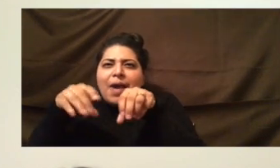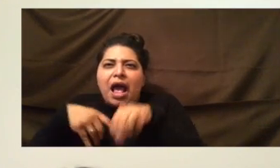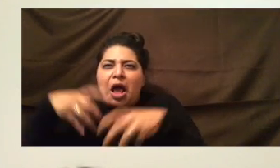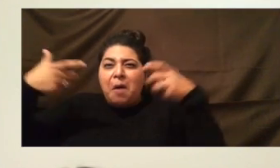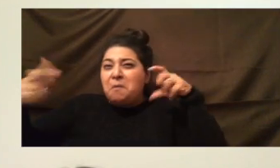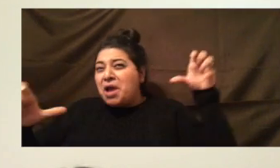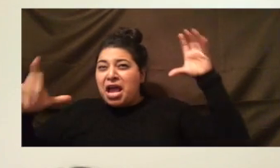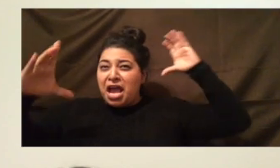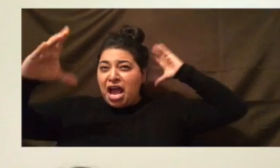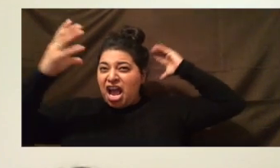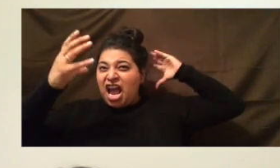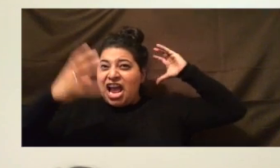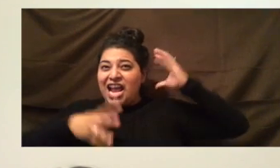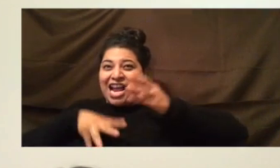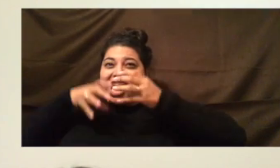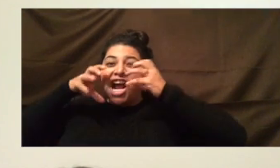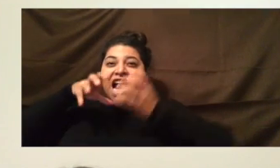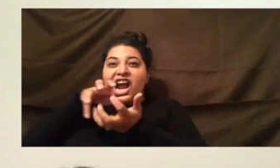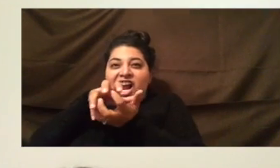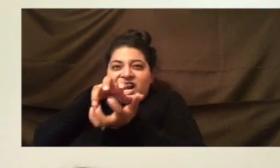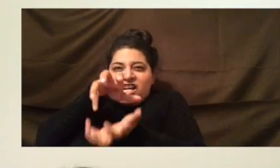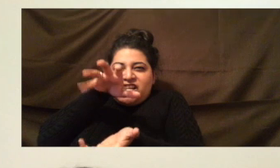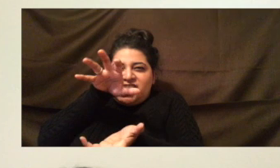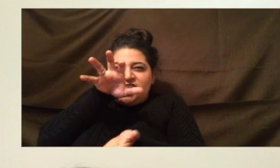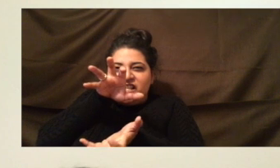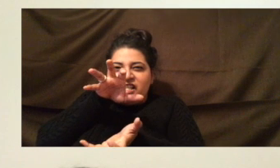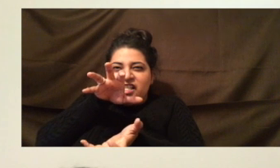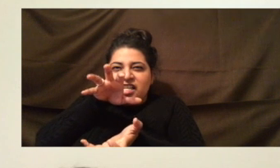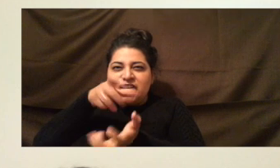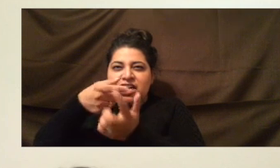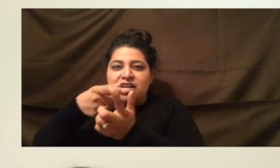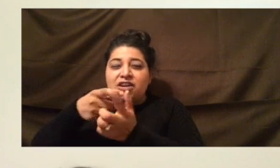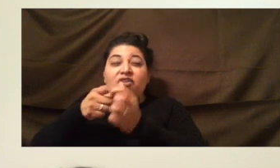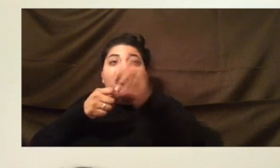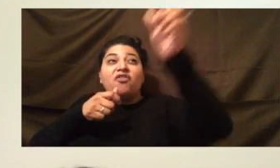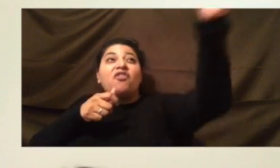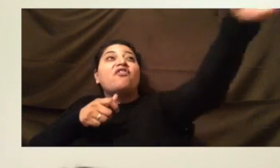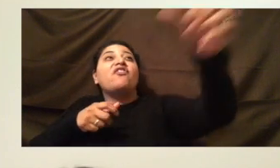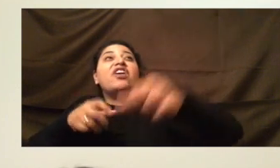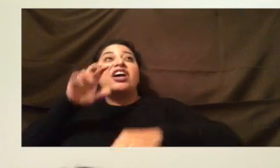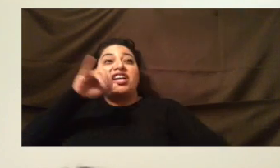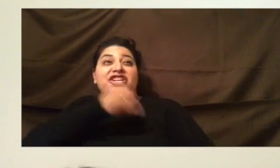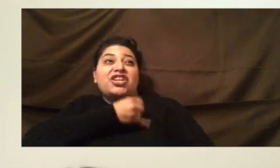had a huge head, and his jaws were wide open. Even from